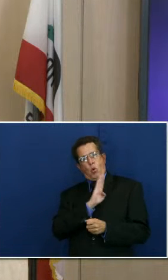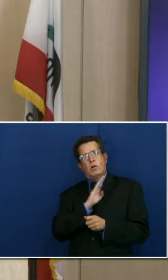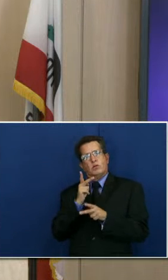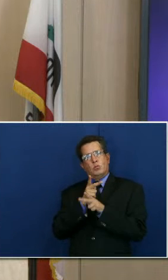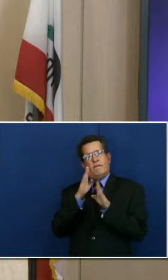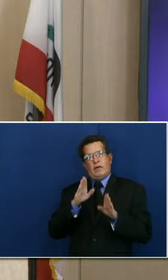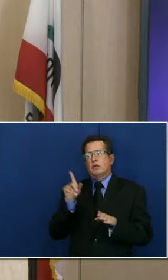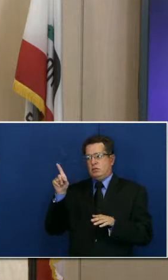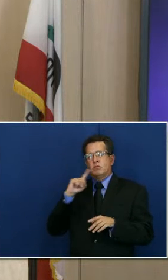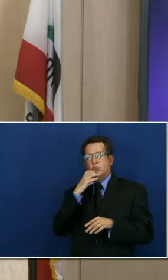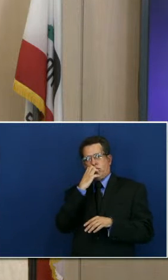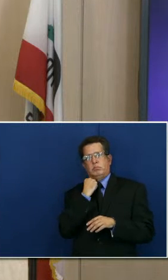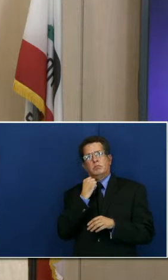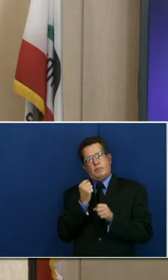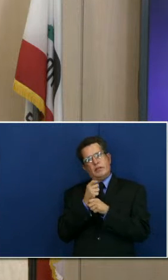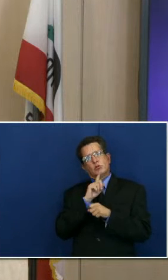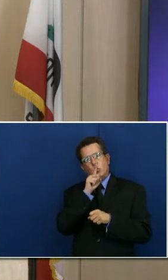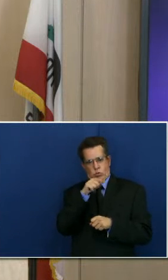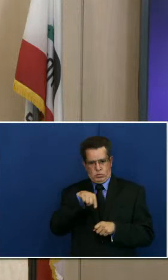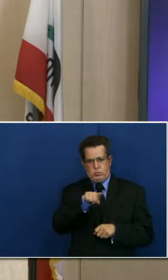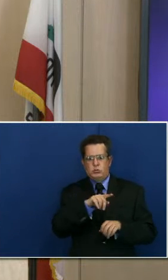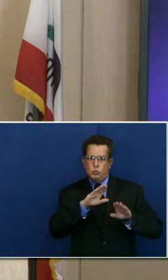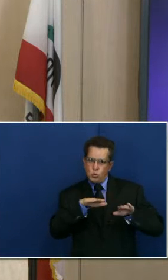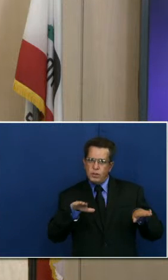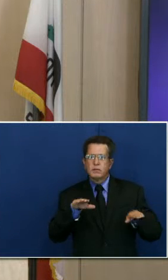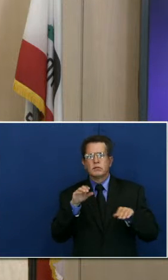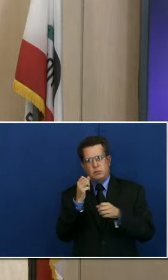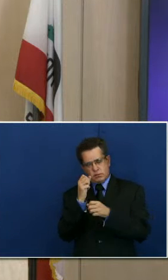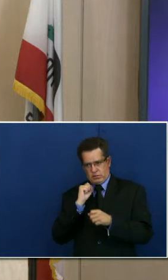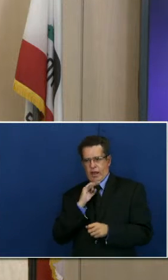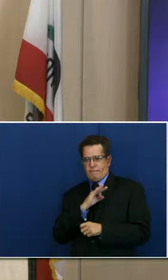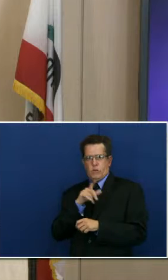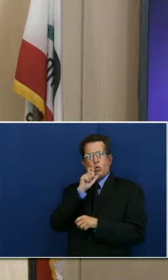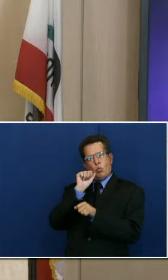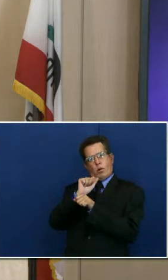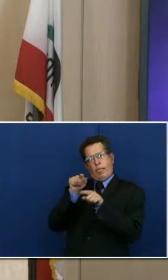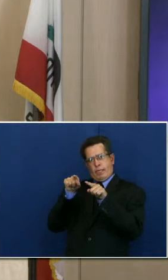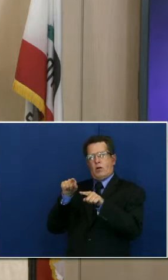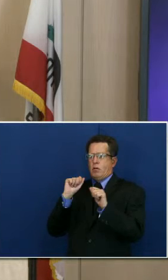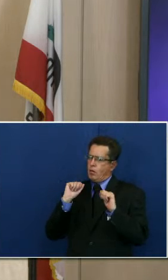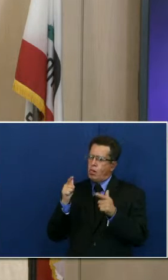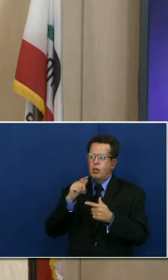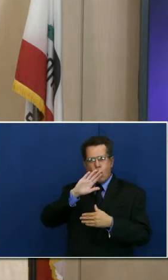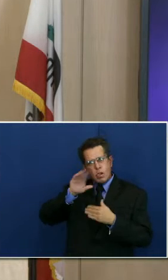county health has in ensuring that our students and staff are safe. So we thank you for that.